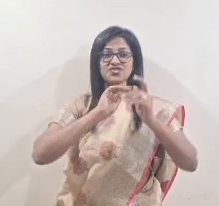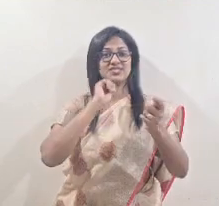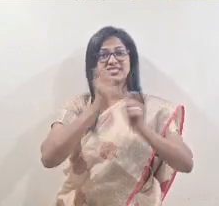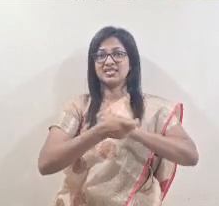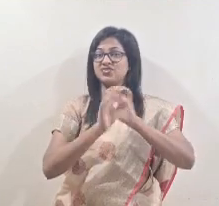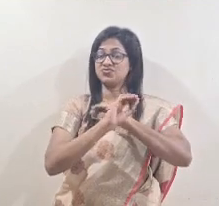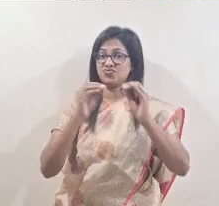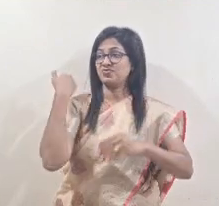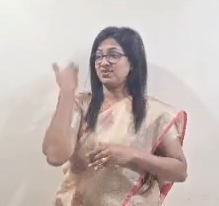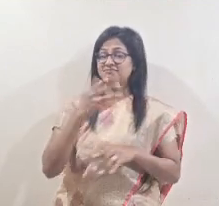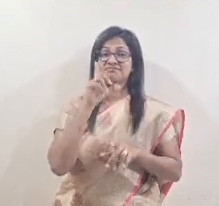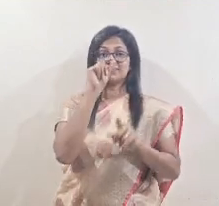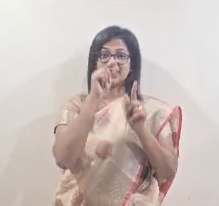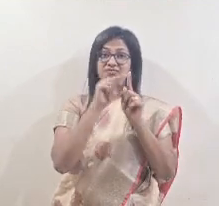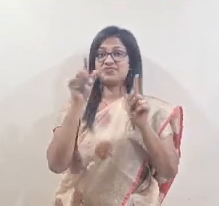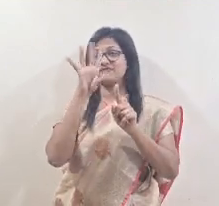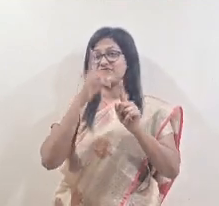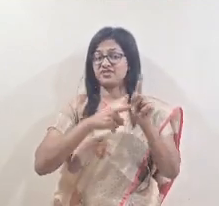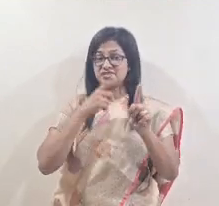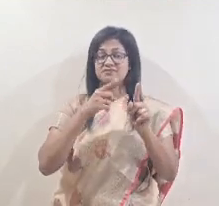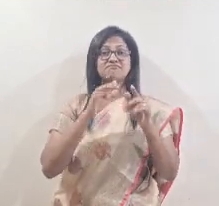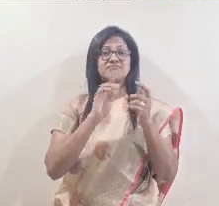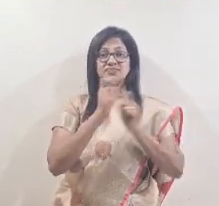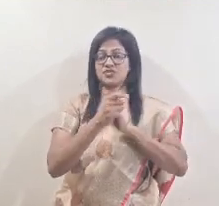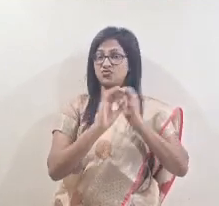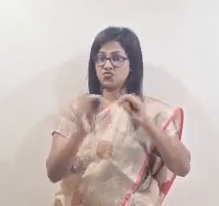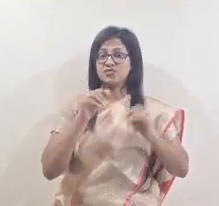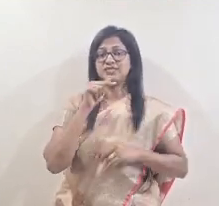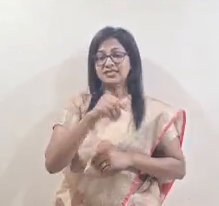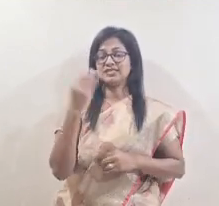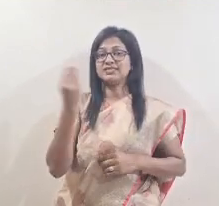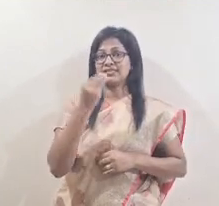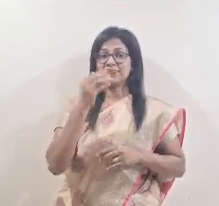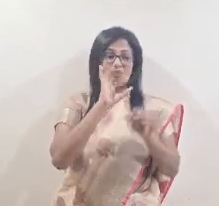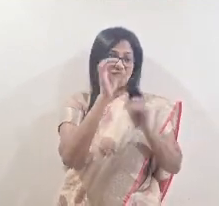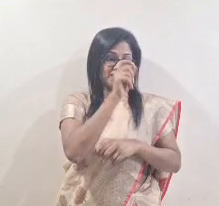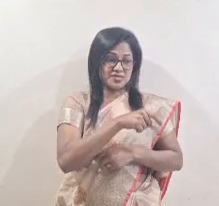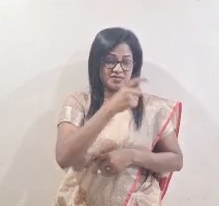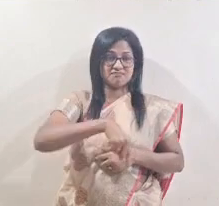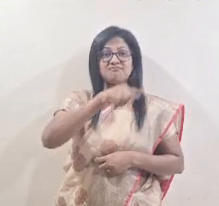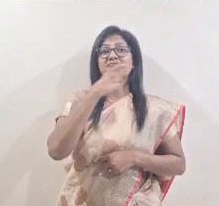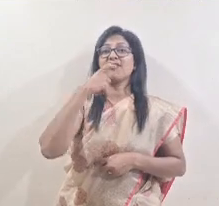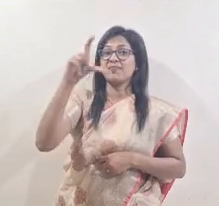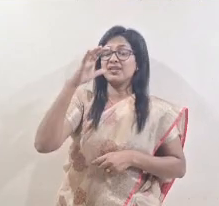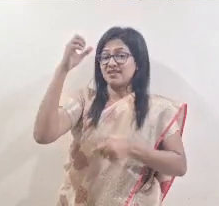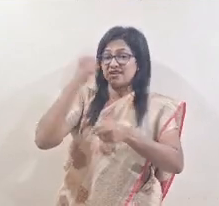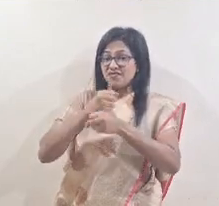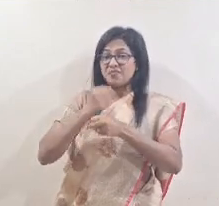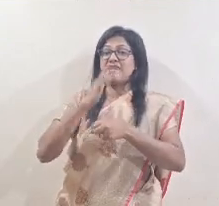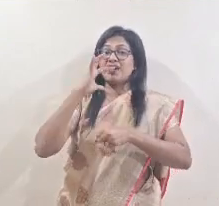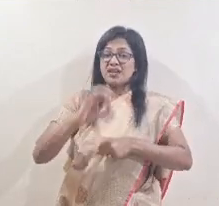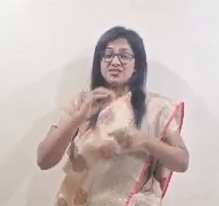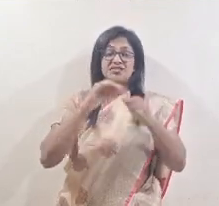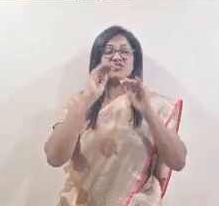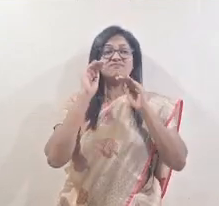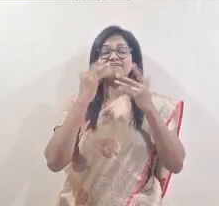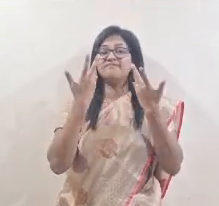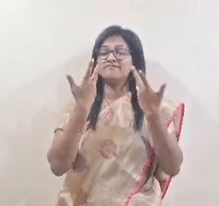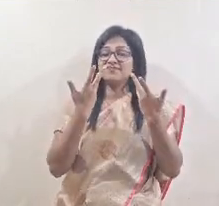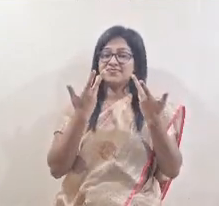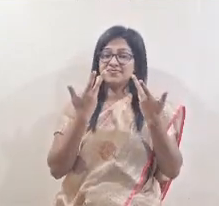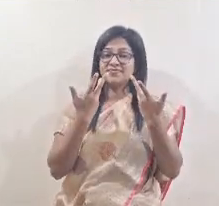done in the last 10 to 15 years. This was also a complaint of the officers working there, that the government is not really providing any sort